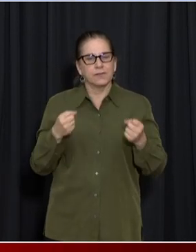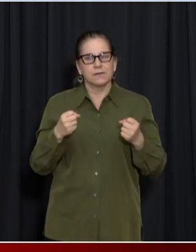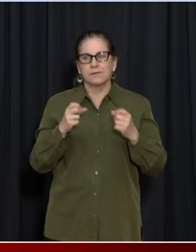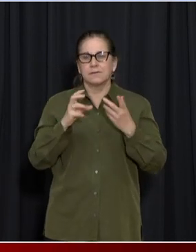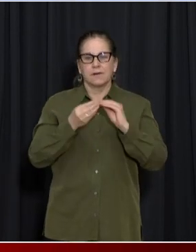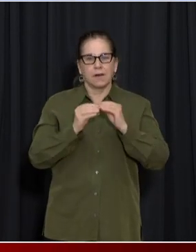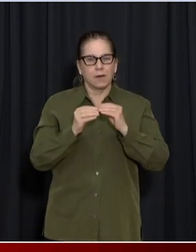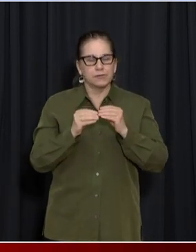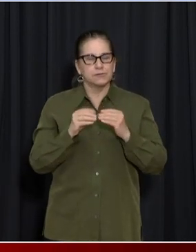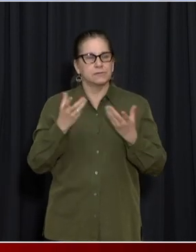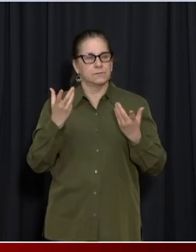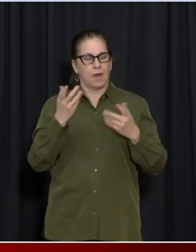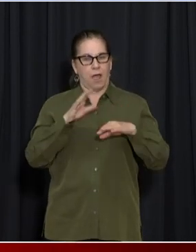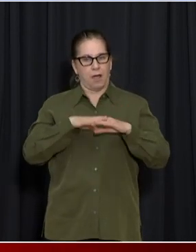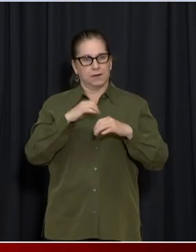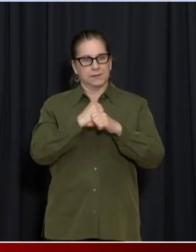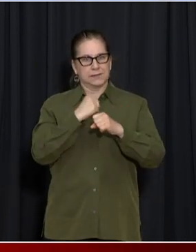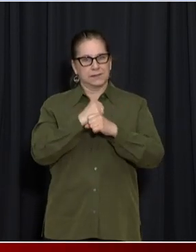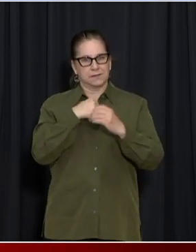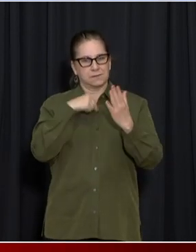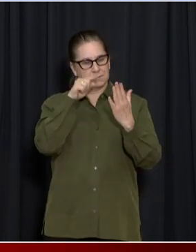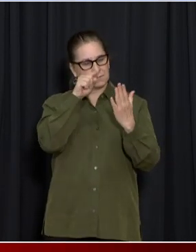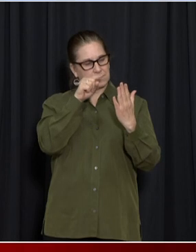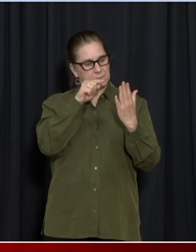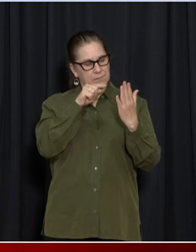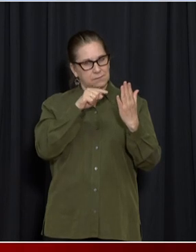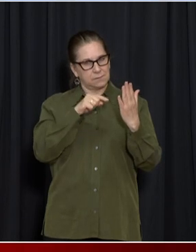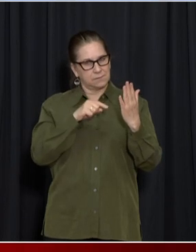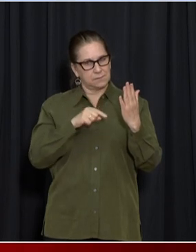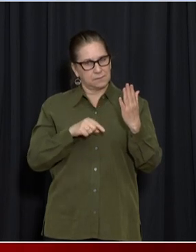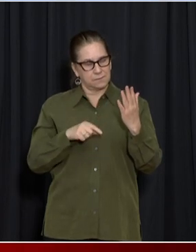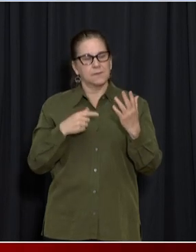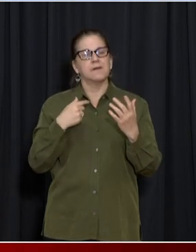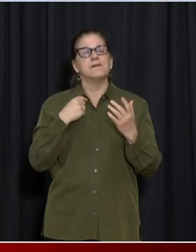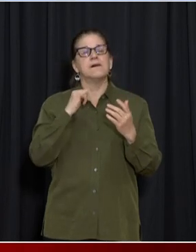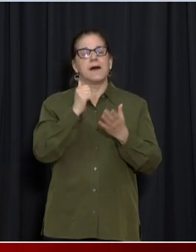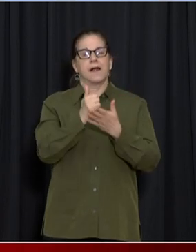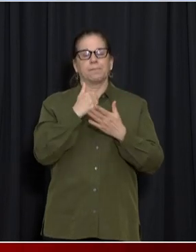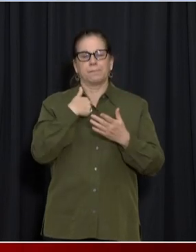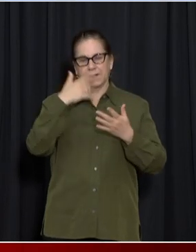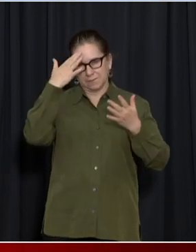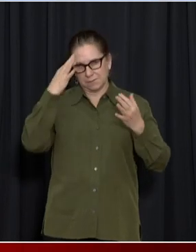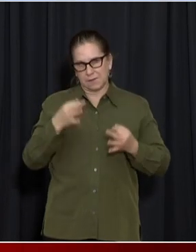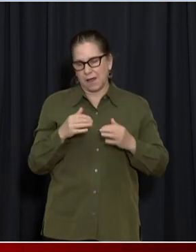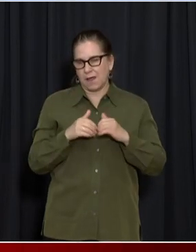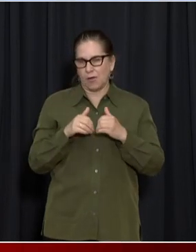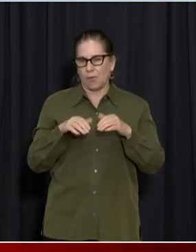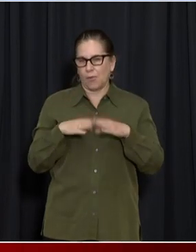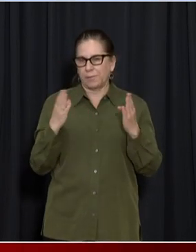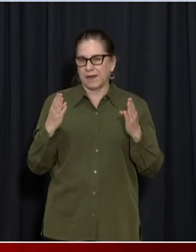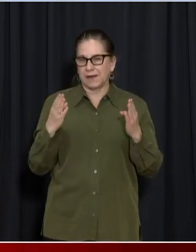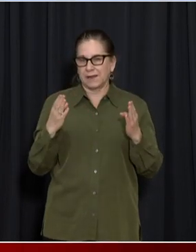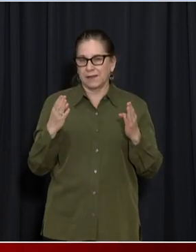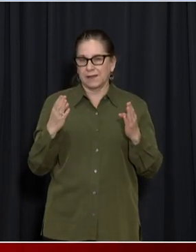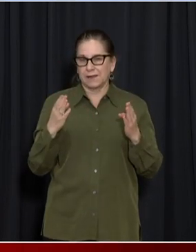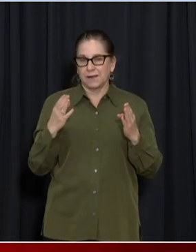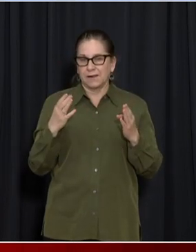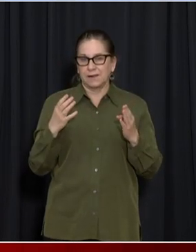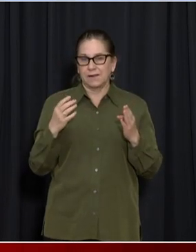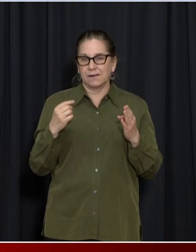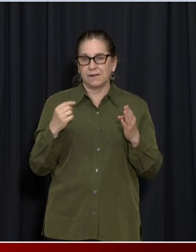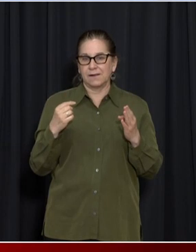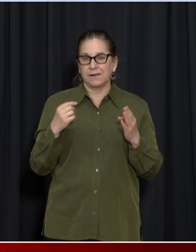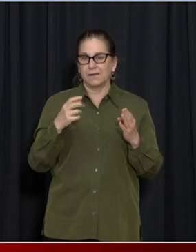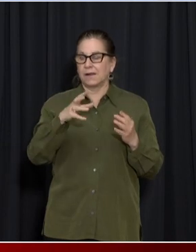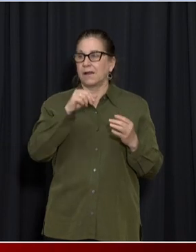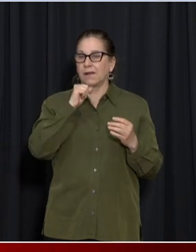stages. And this will be a guide to recommend that when the reopening happens, it happens in stages, looking to